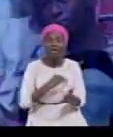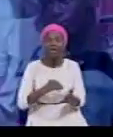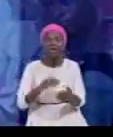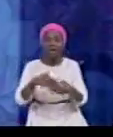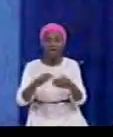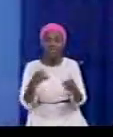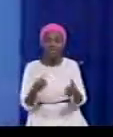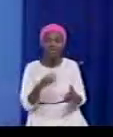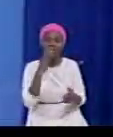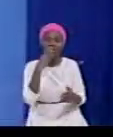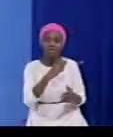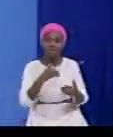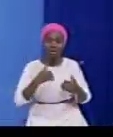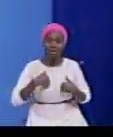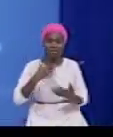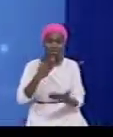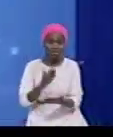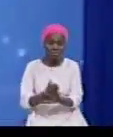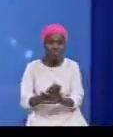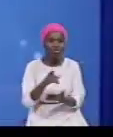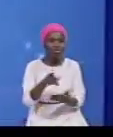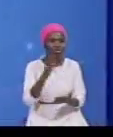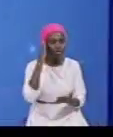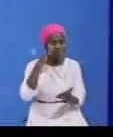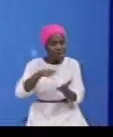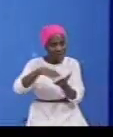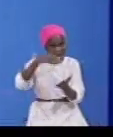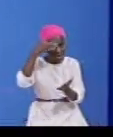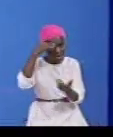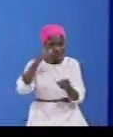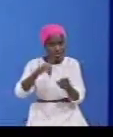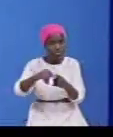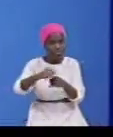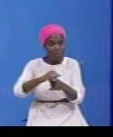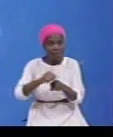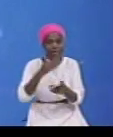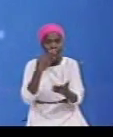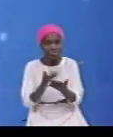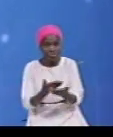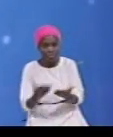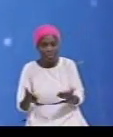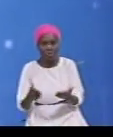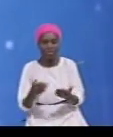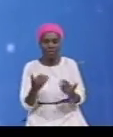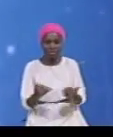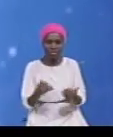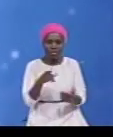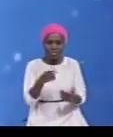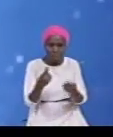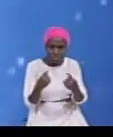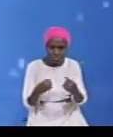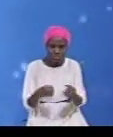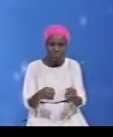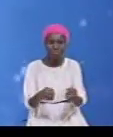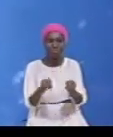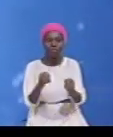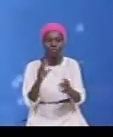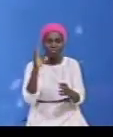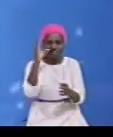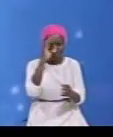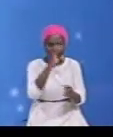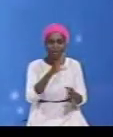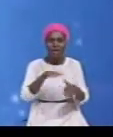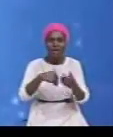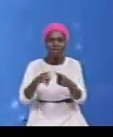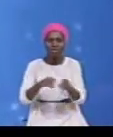you will learn to do well. Seek judgment, relieve the oppressed, judge the